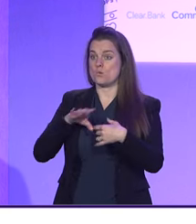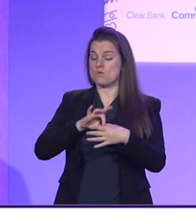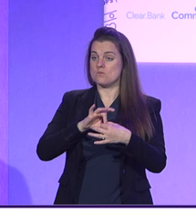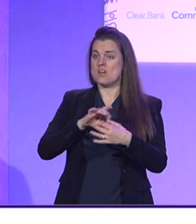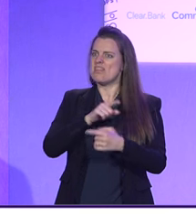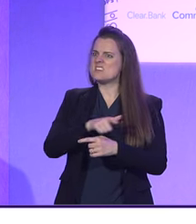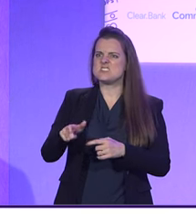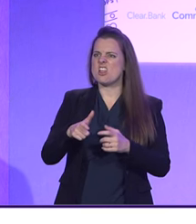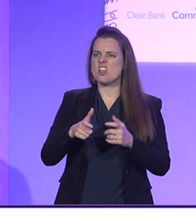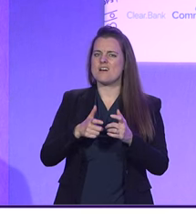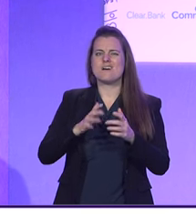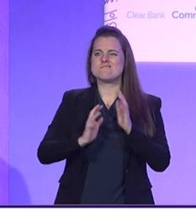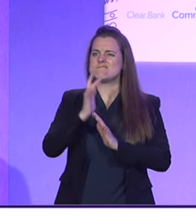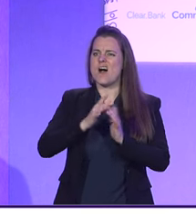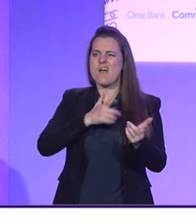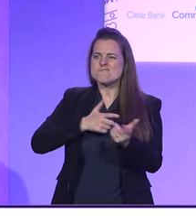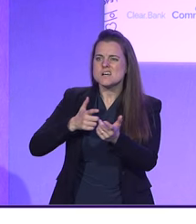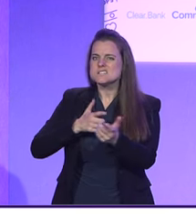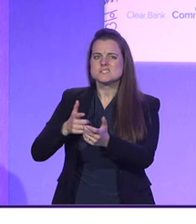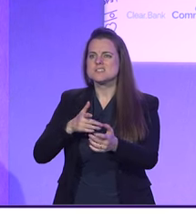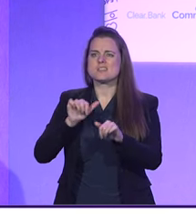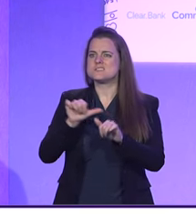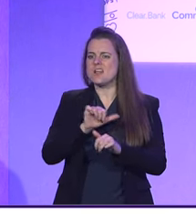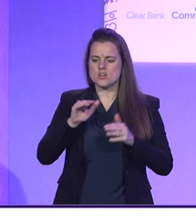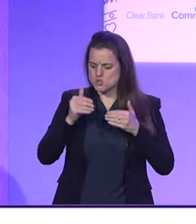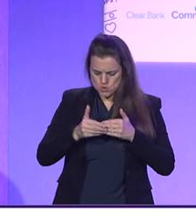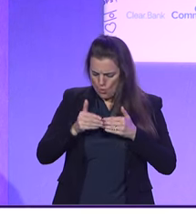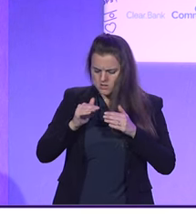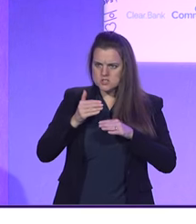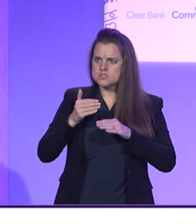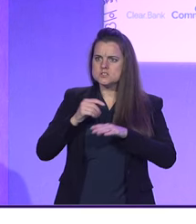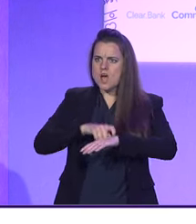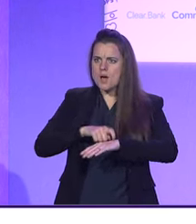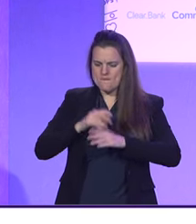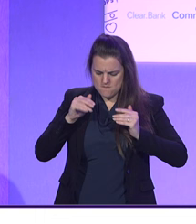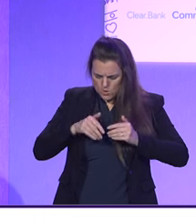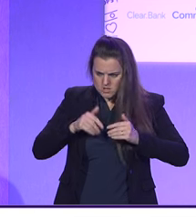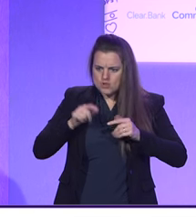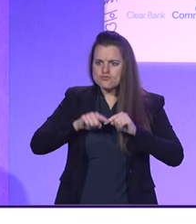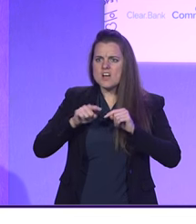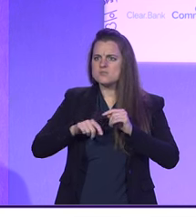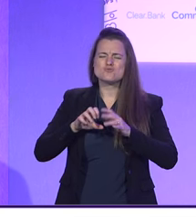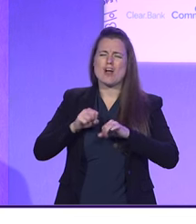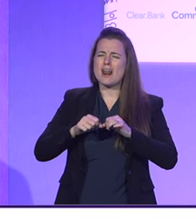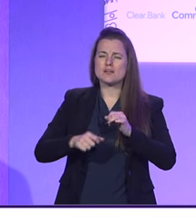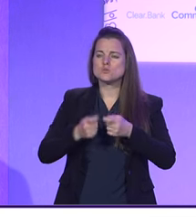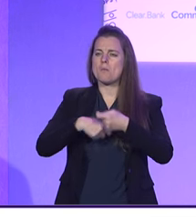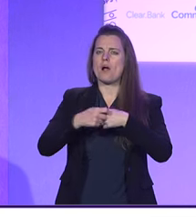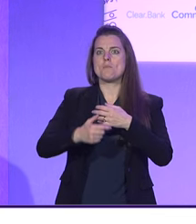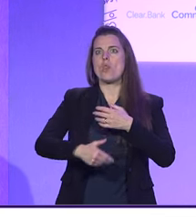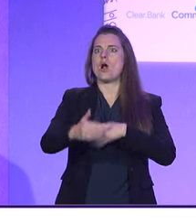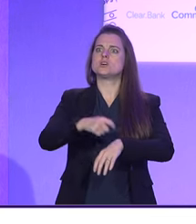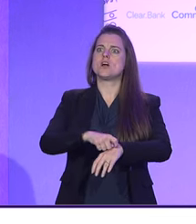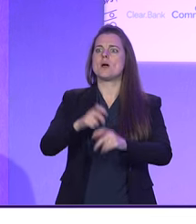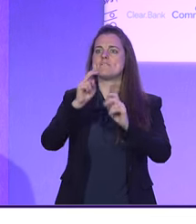They're still short-term focused and struggling to kind of turn that into longer-term visions and struggling to work out where they want to go and